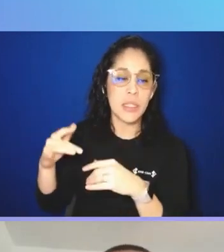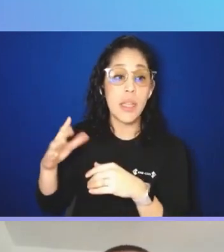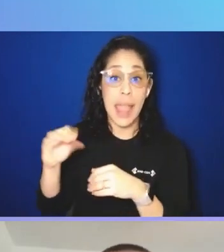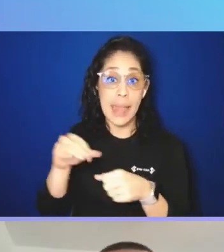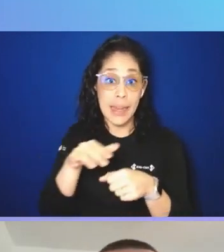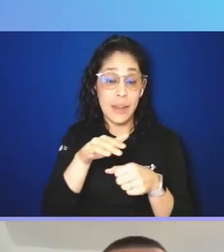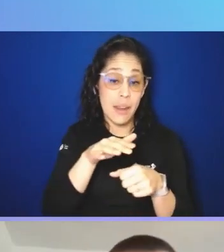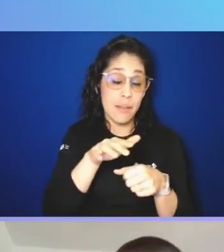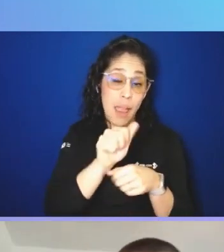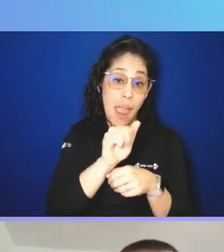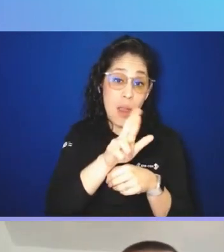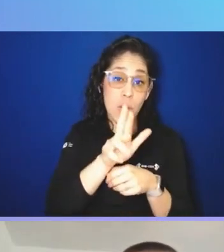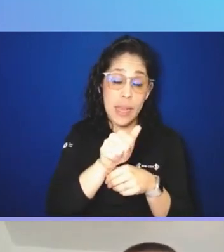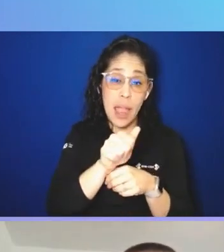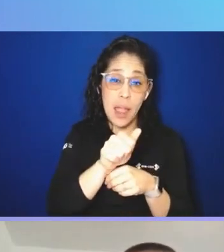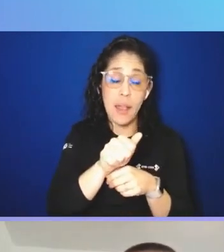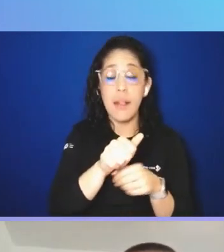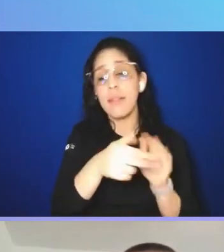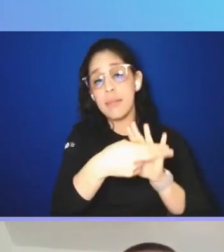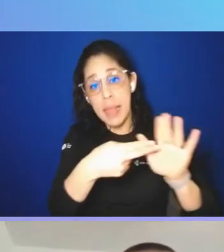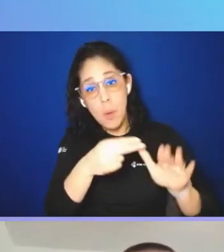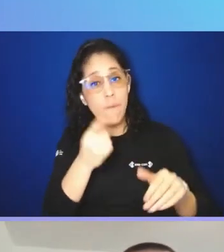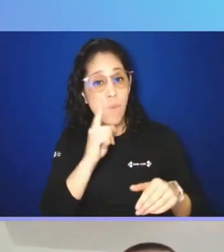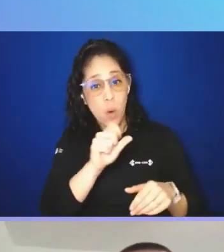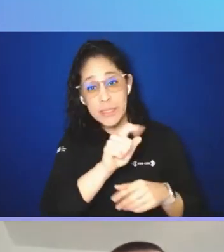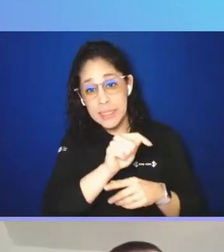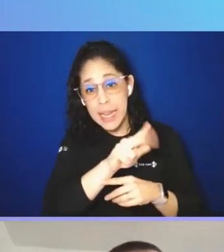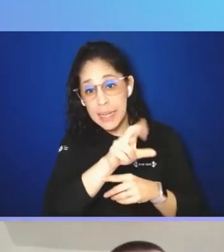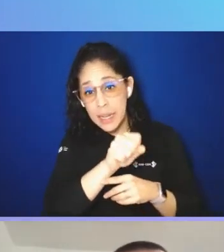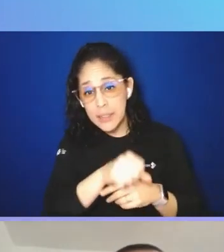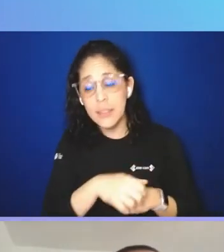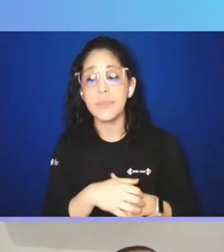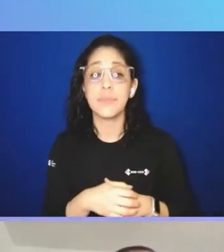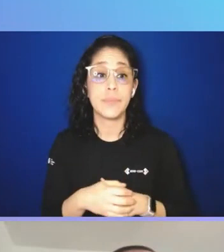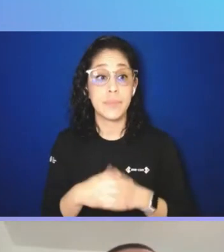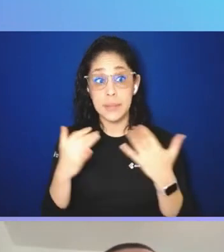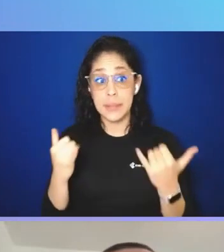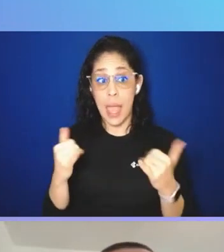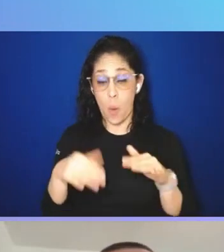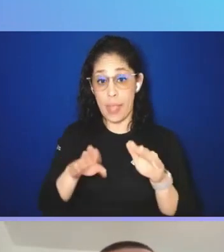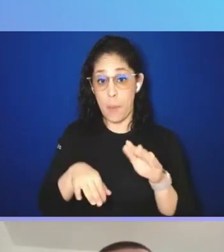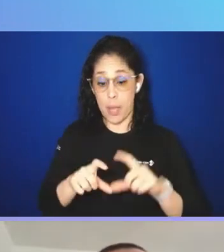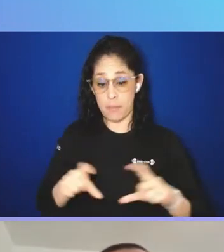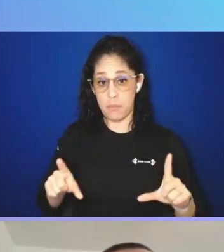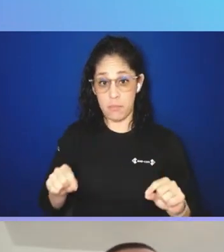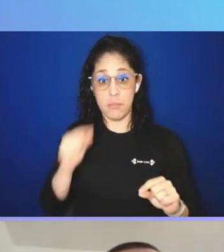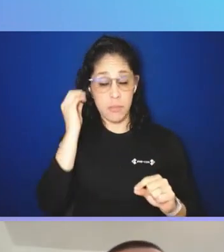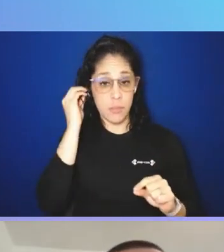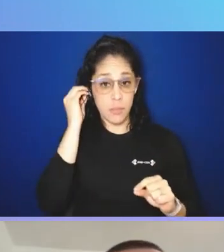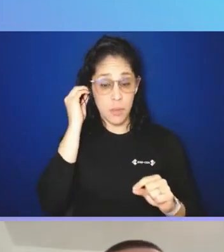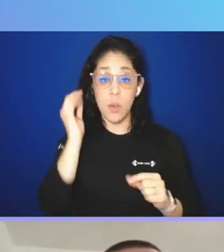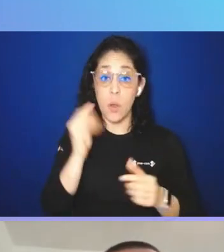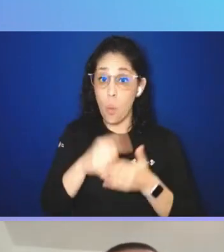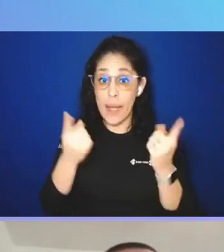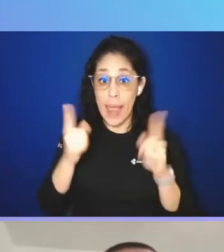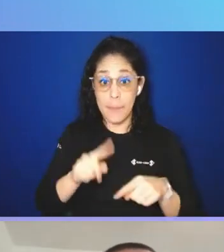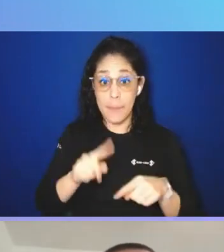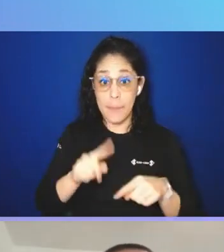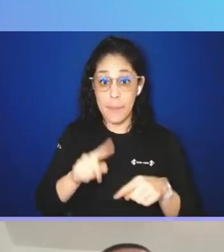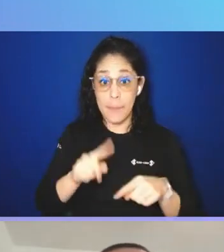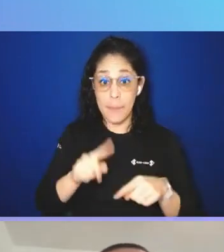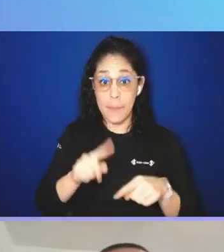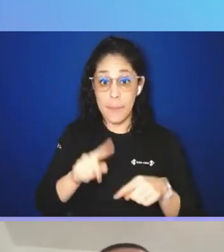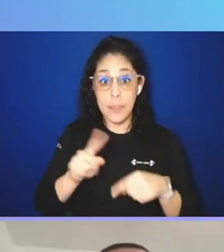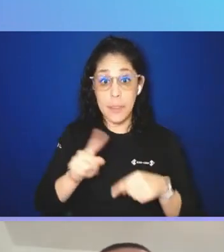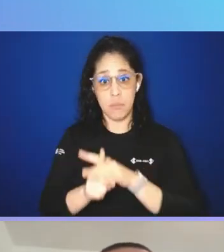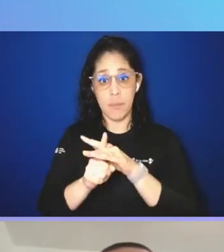of status. And now depicted underneath that is what happens when you populate that element. And in this